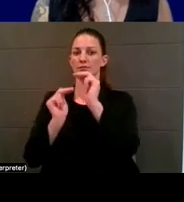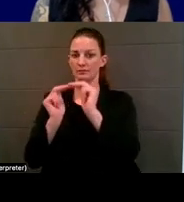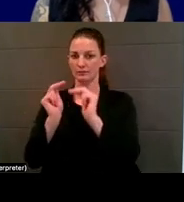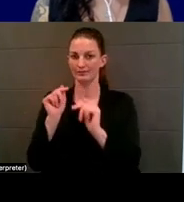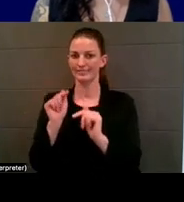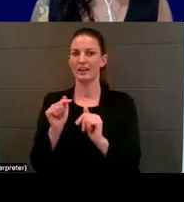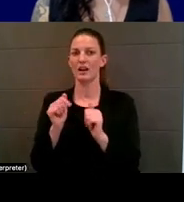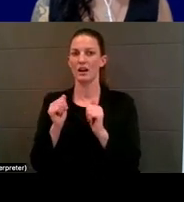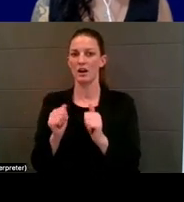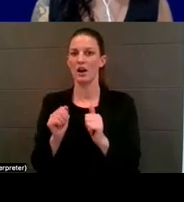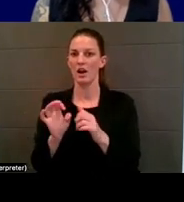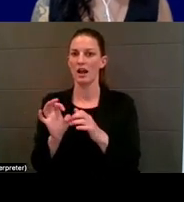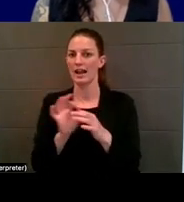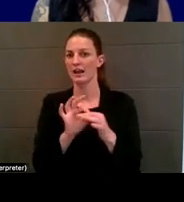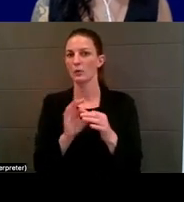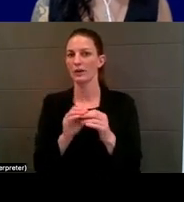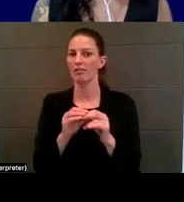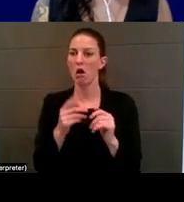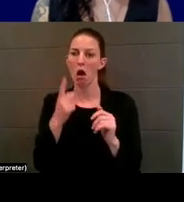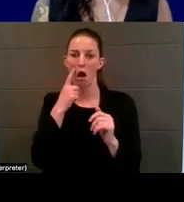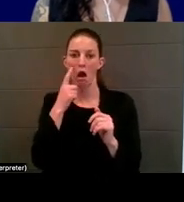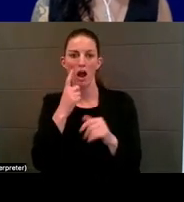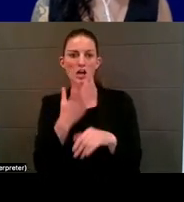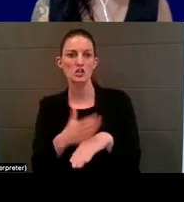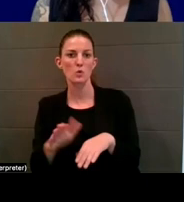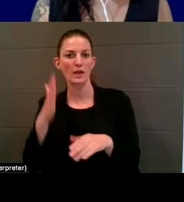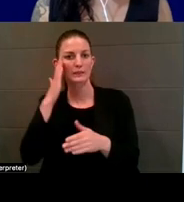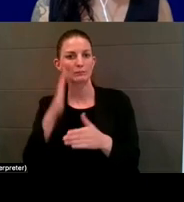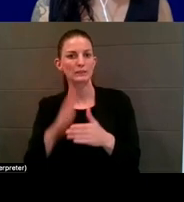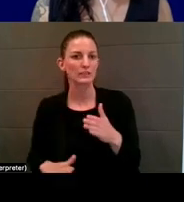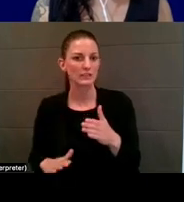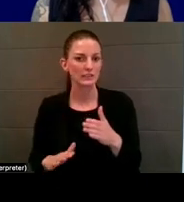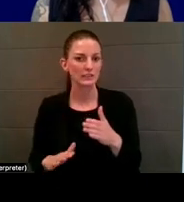with seeking new experiences, which can impact on mealtimes.